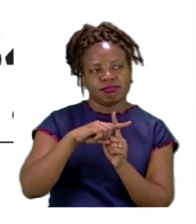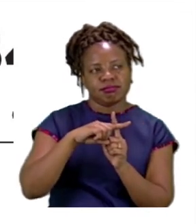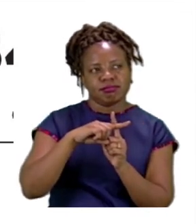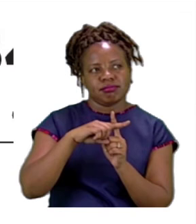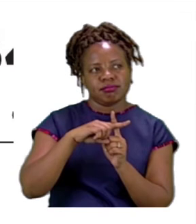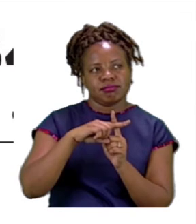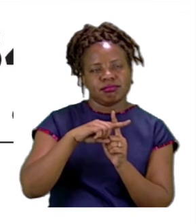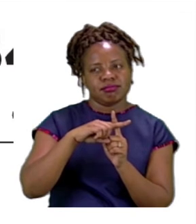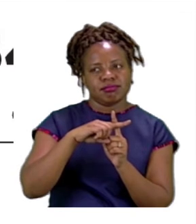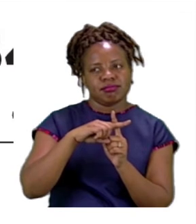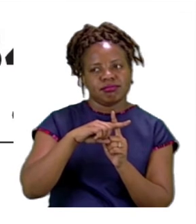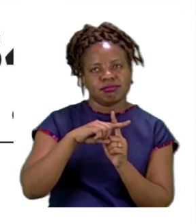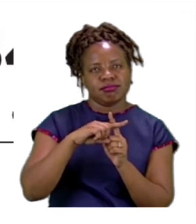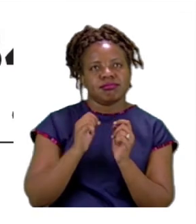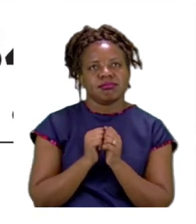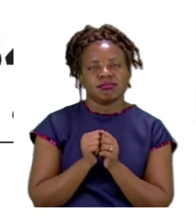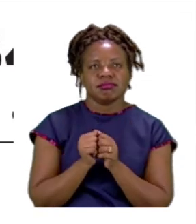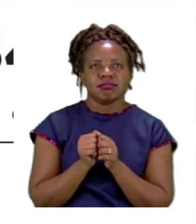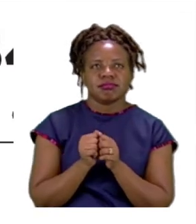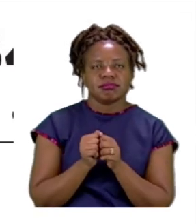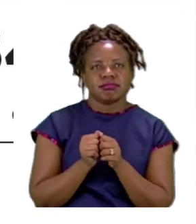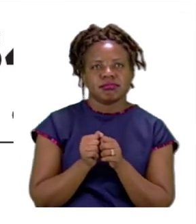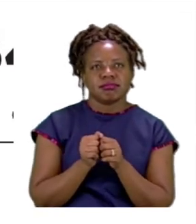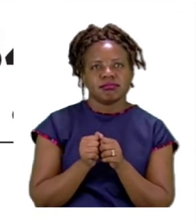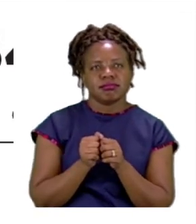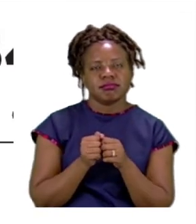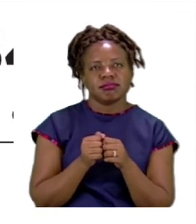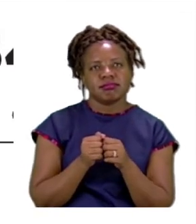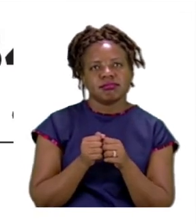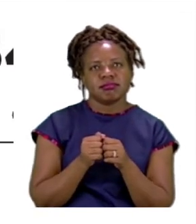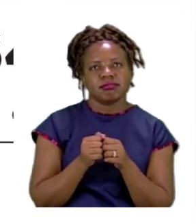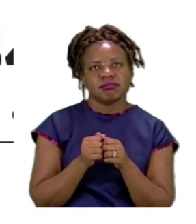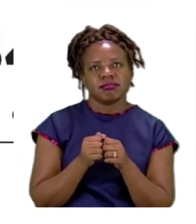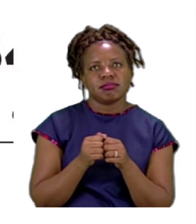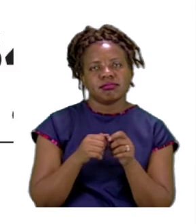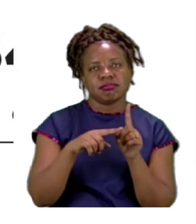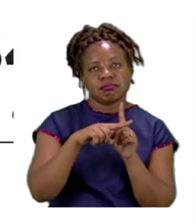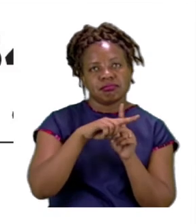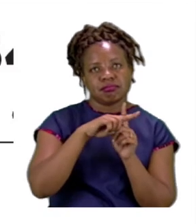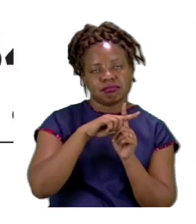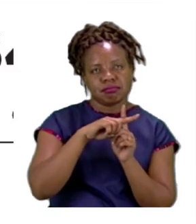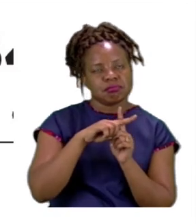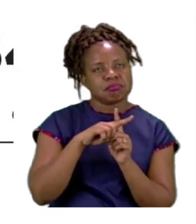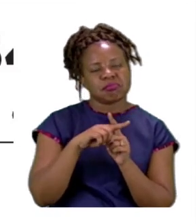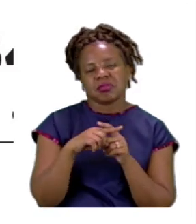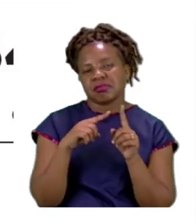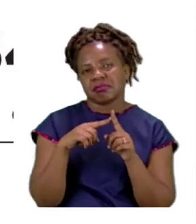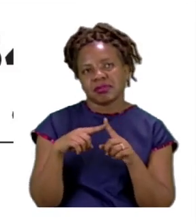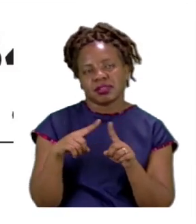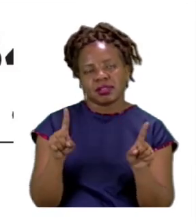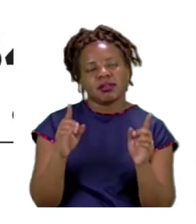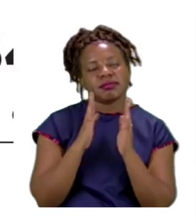to be more precise. Now, this type of plussing is also very different. So I want us